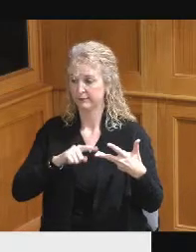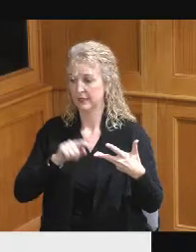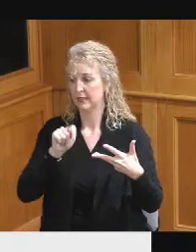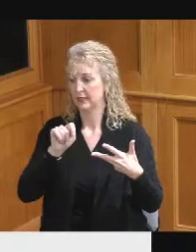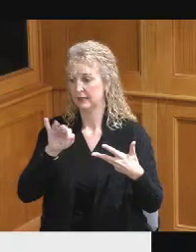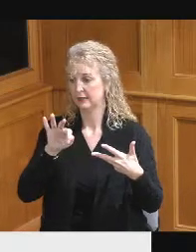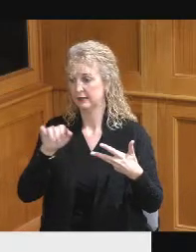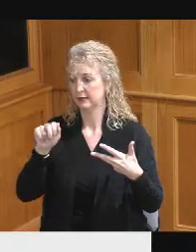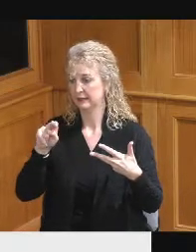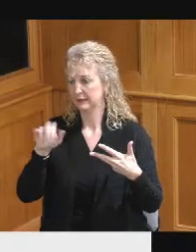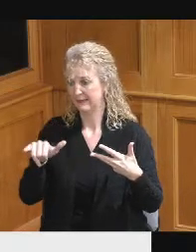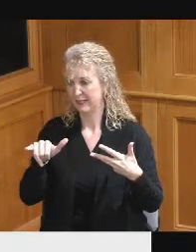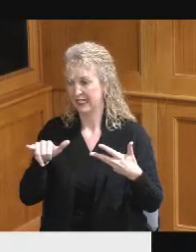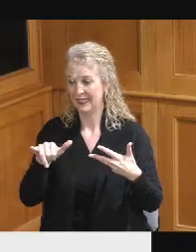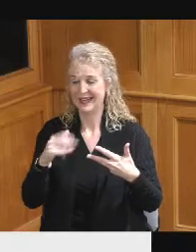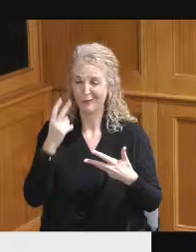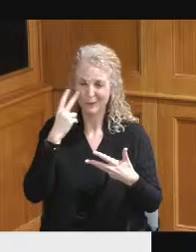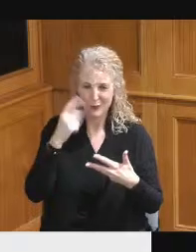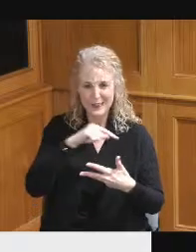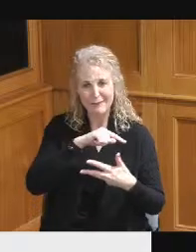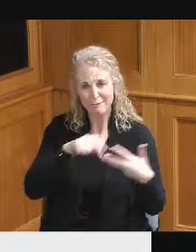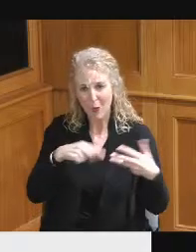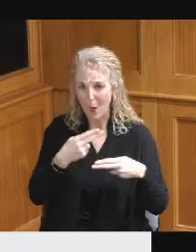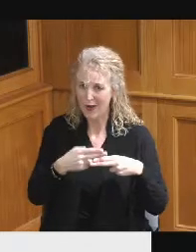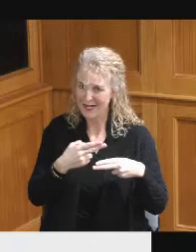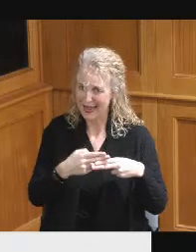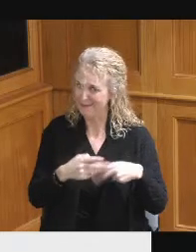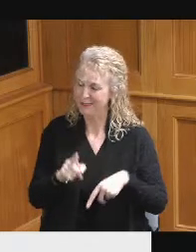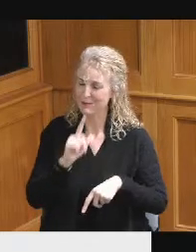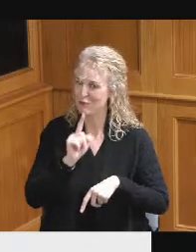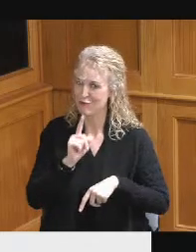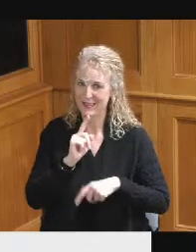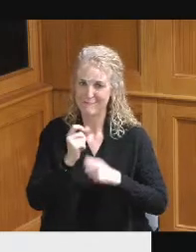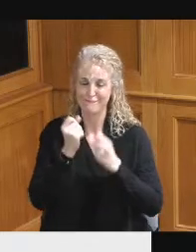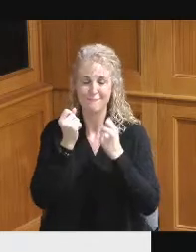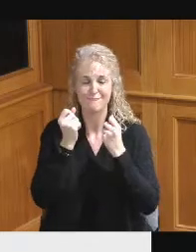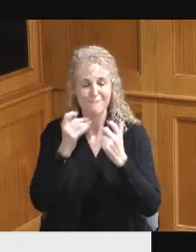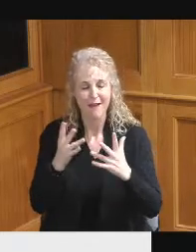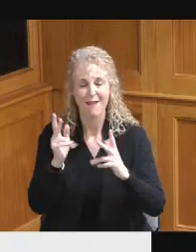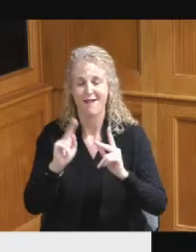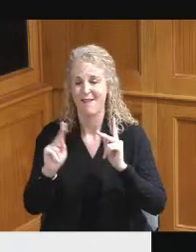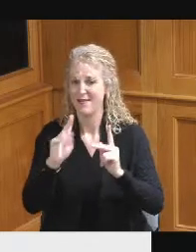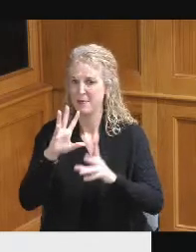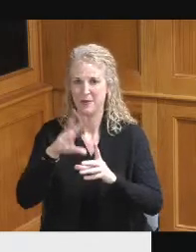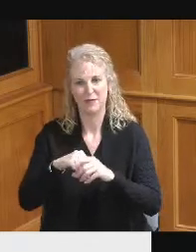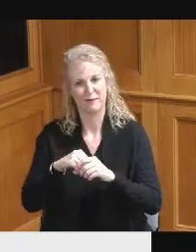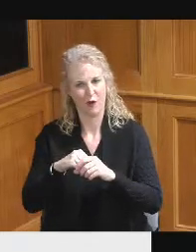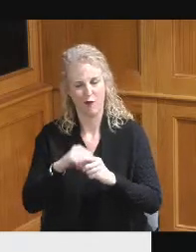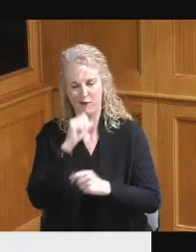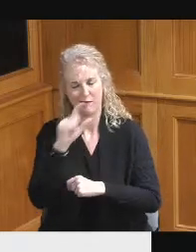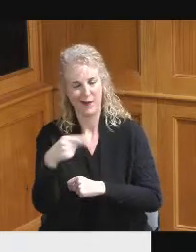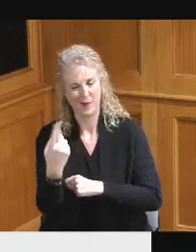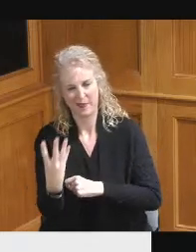these are four names, these are placeholders for a lot of other people that work to